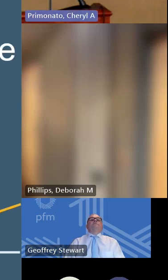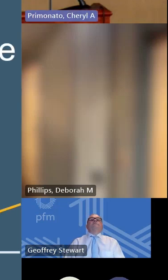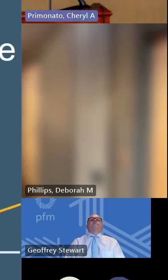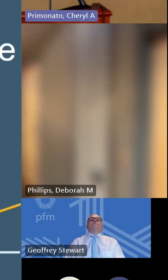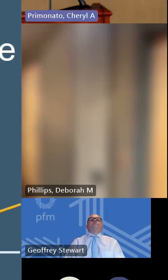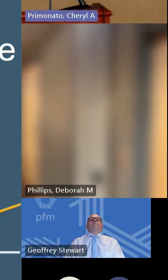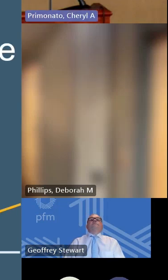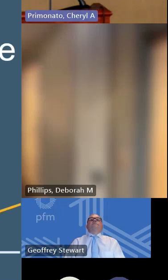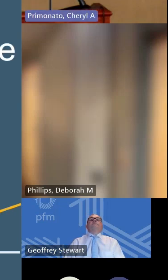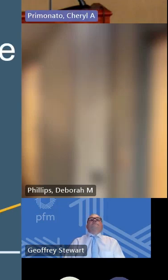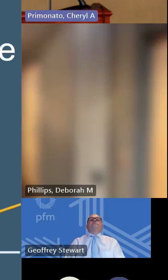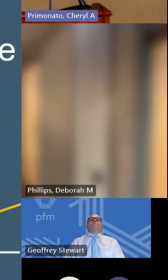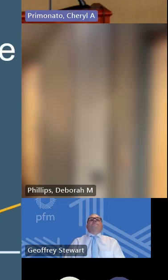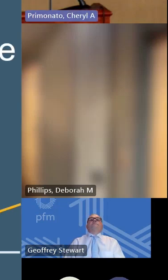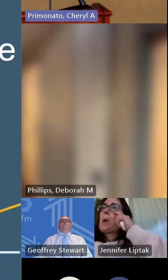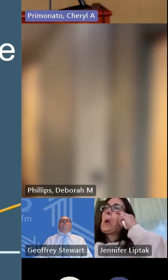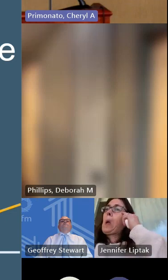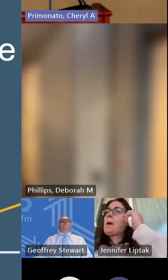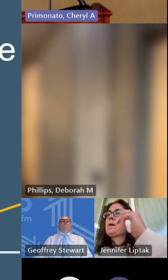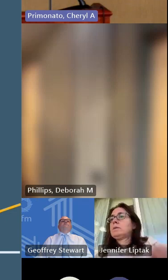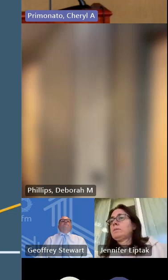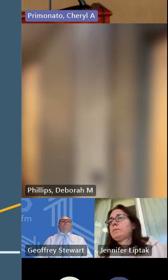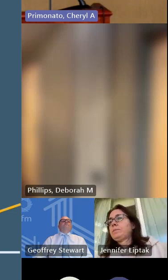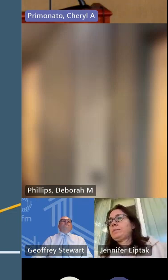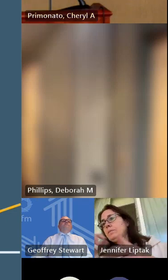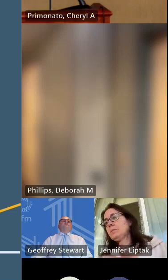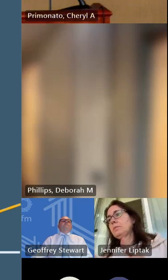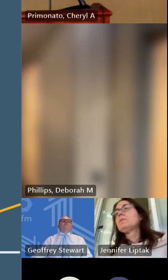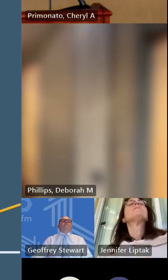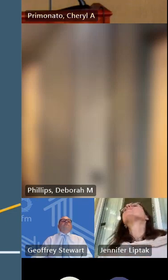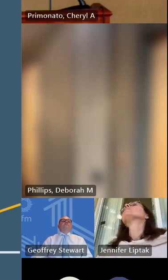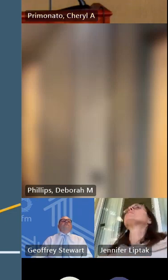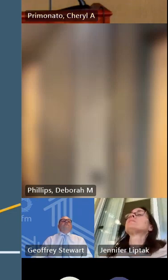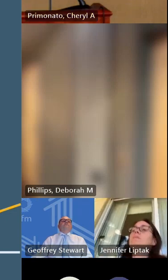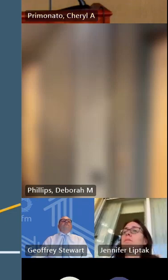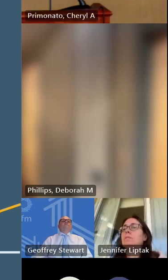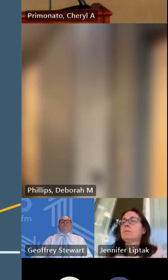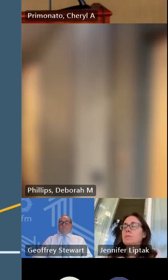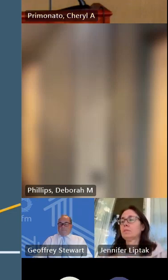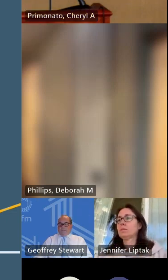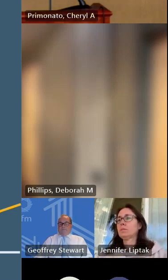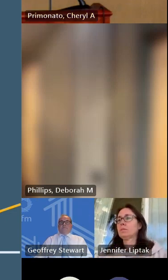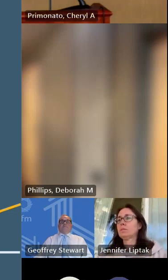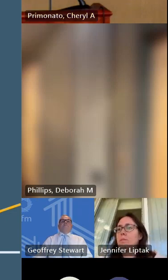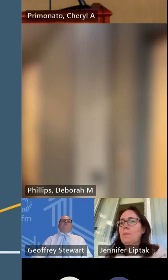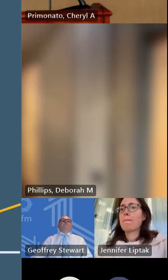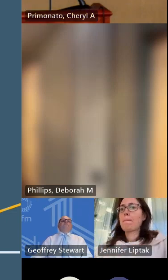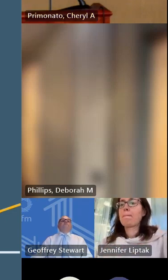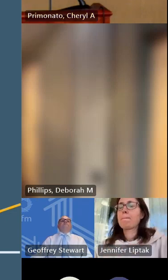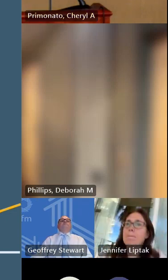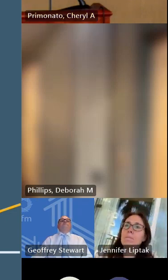Members of the committee, could you please identify yourselves? Allie Doyle.